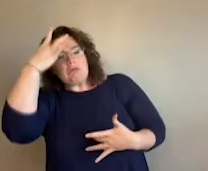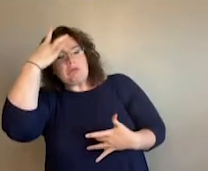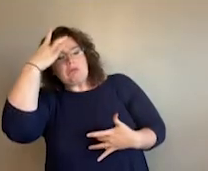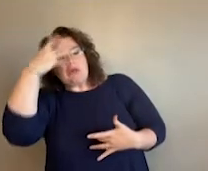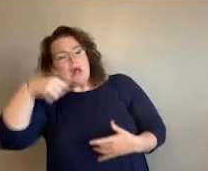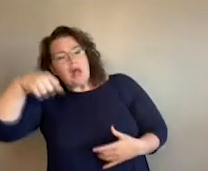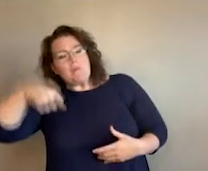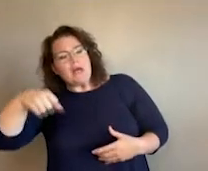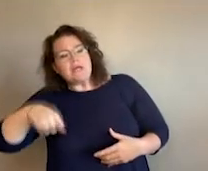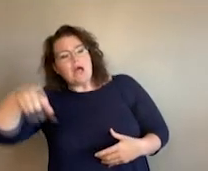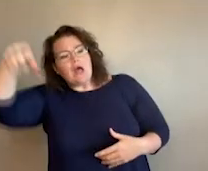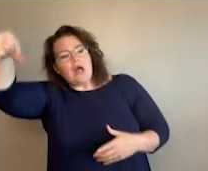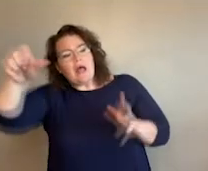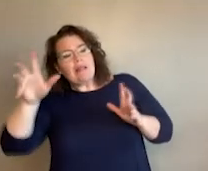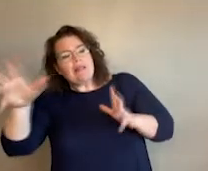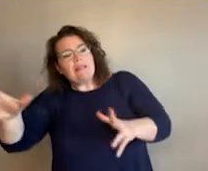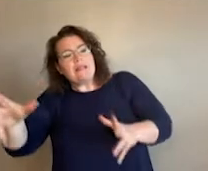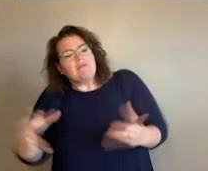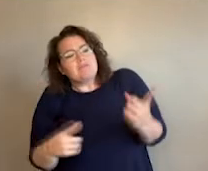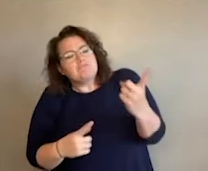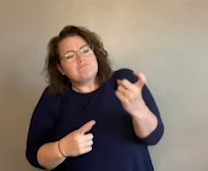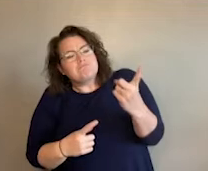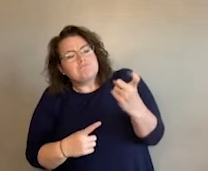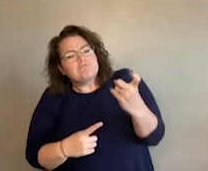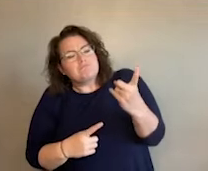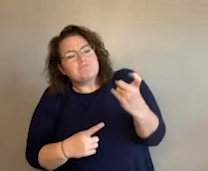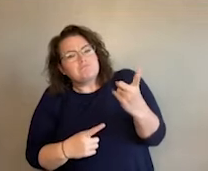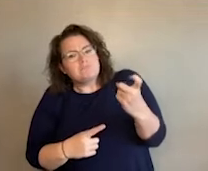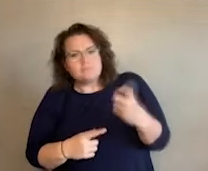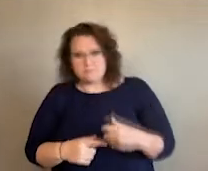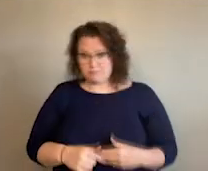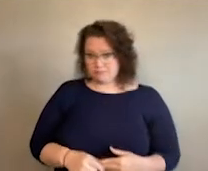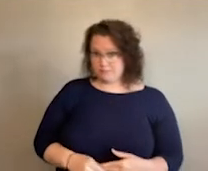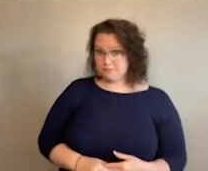on the table and come over here."